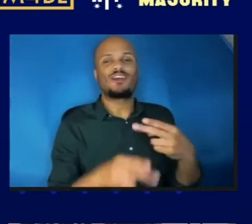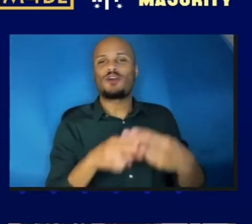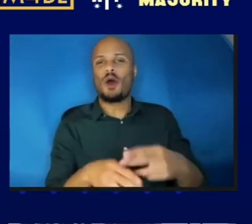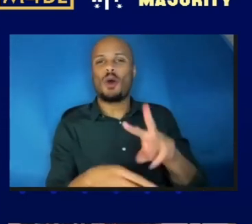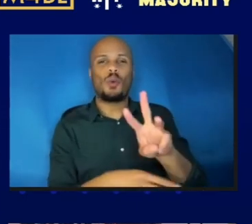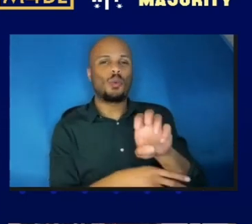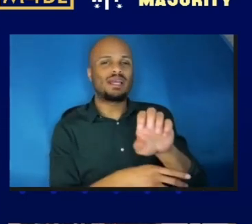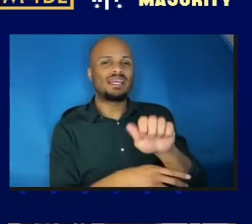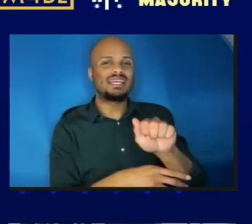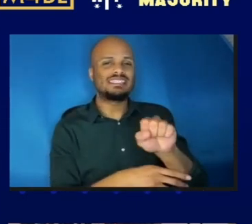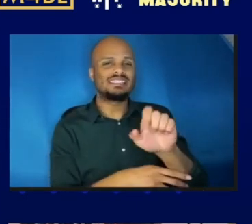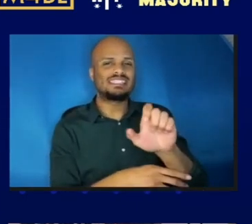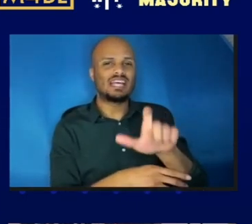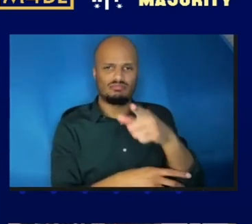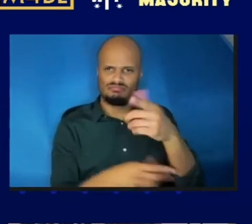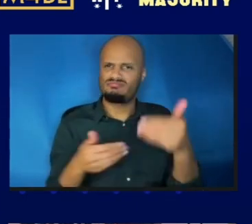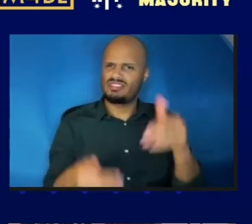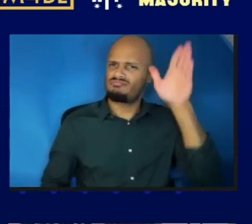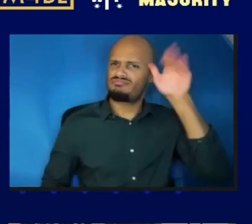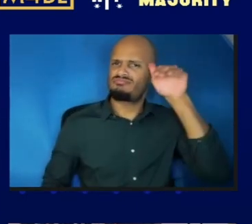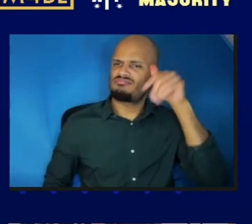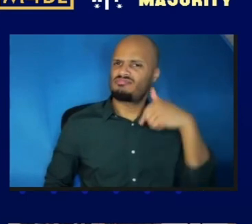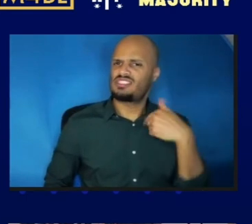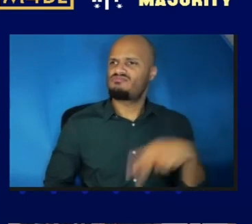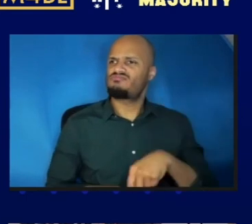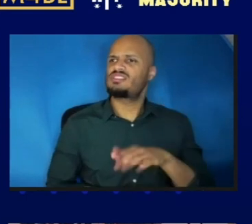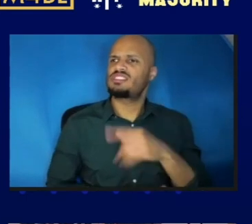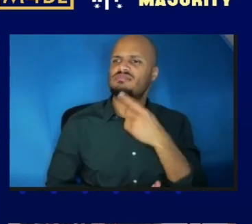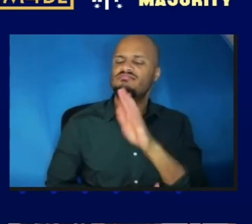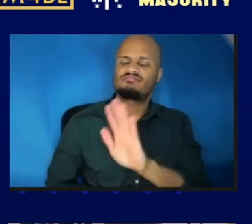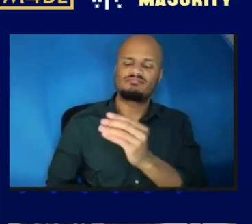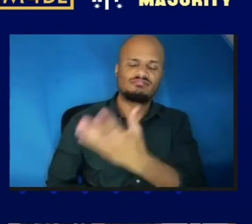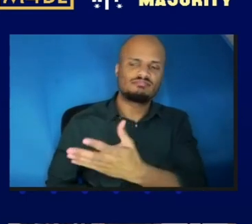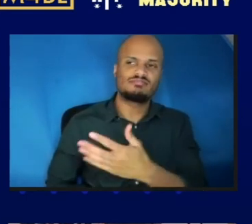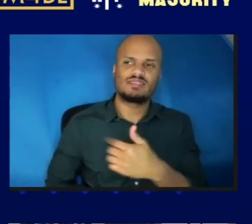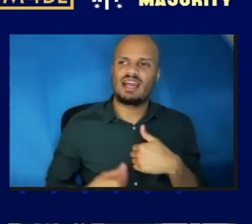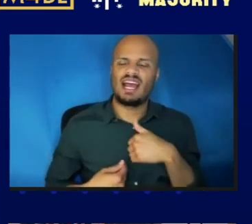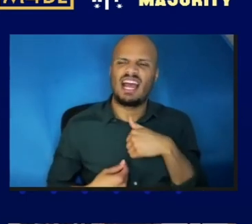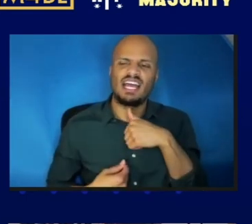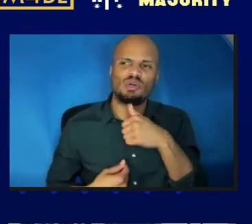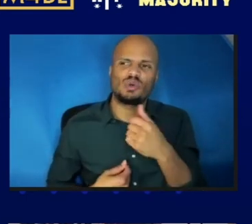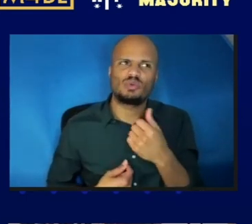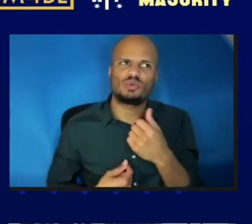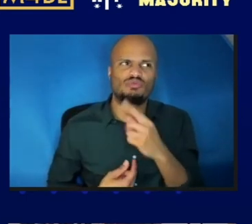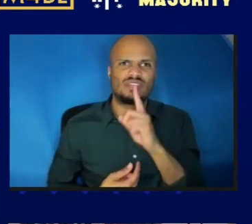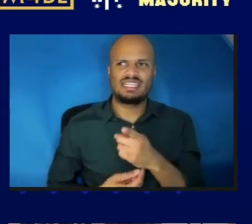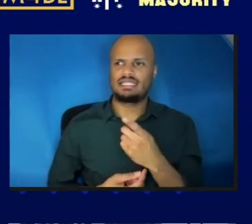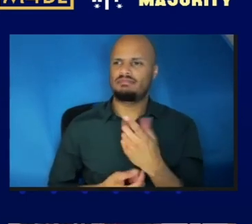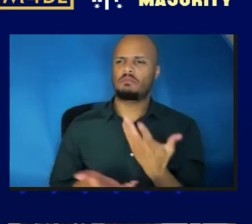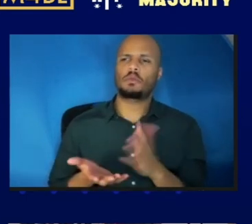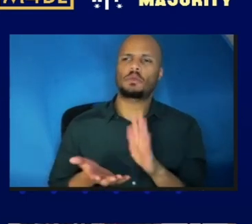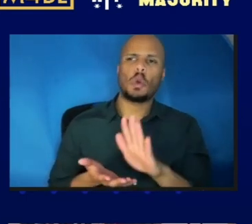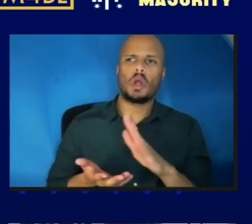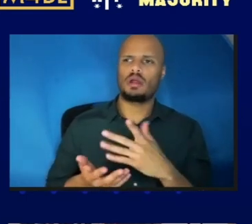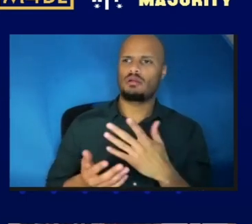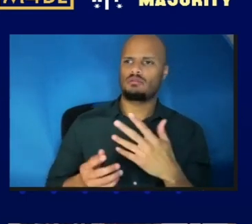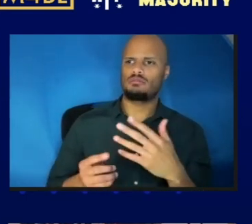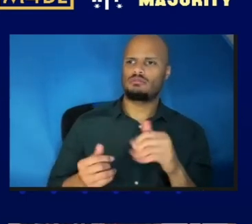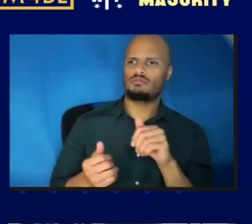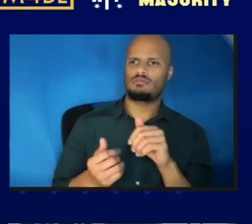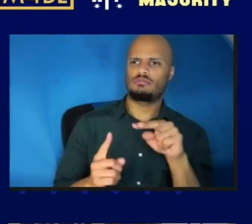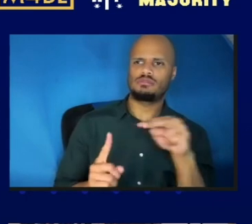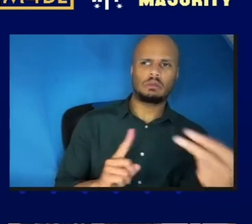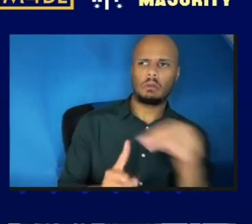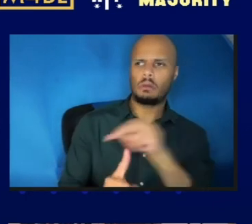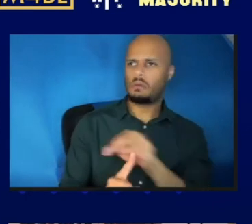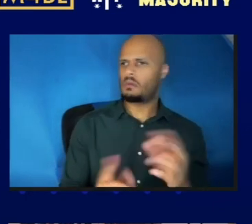be unafraid to stand your ground and say out loud, I don't really hear an answer here, right? Be empowered